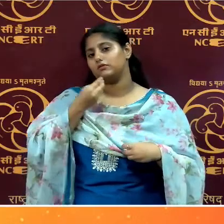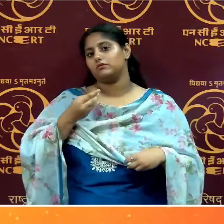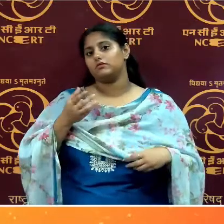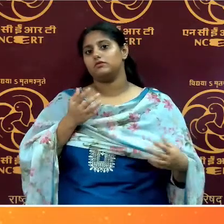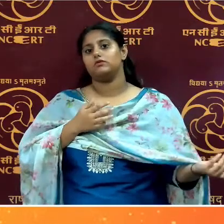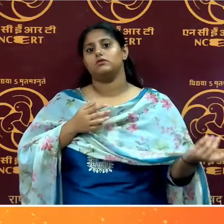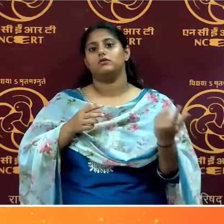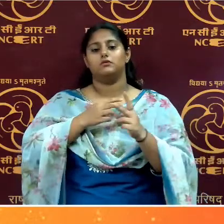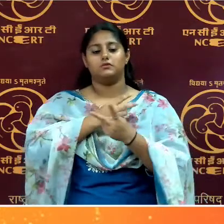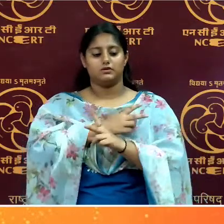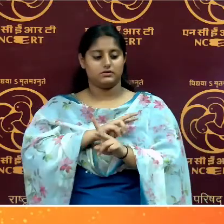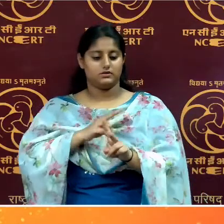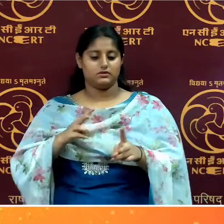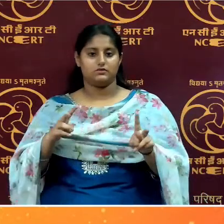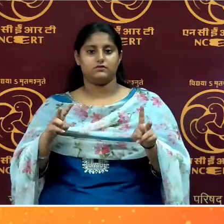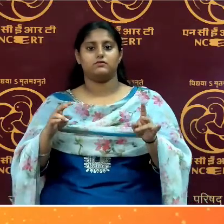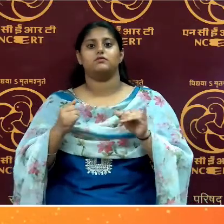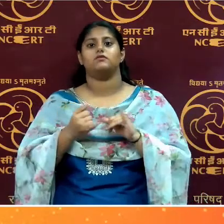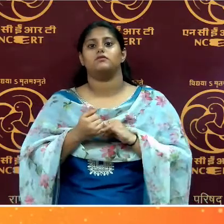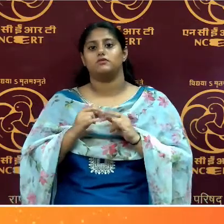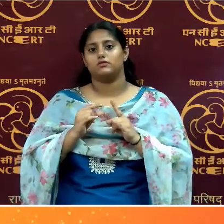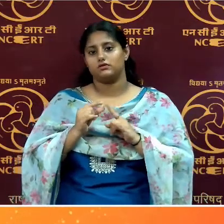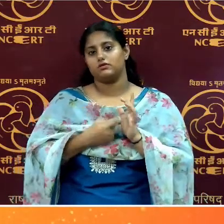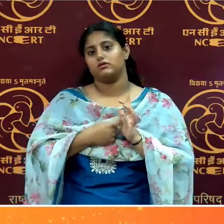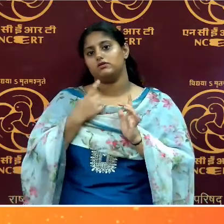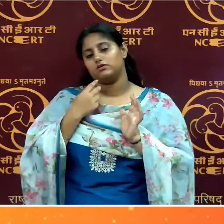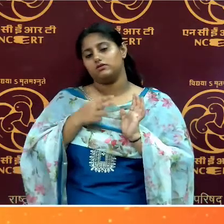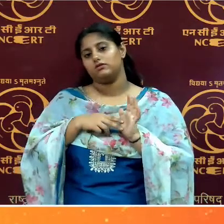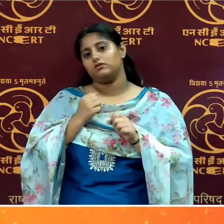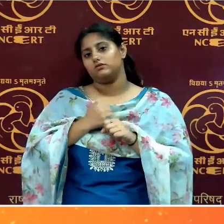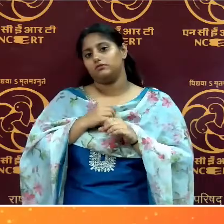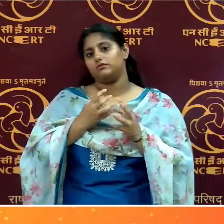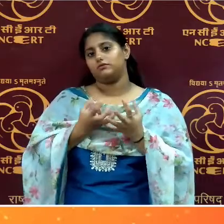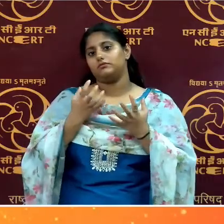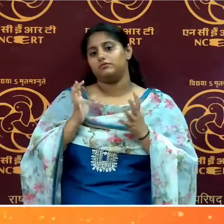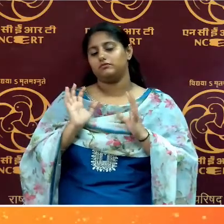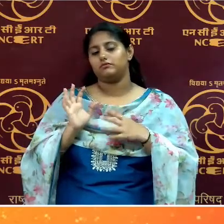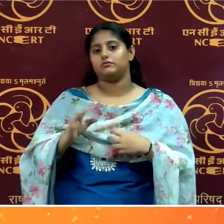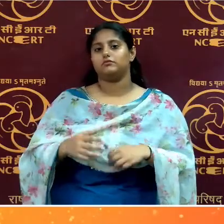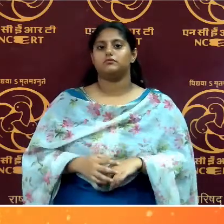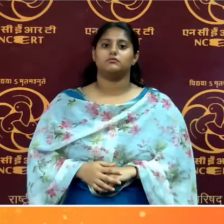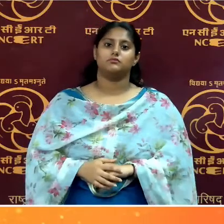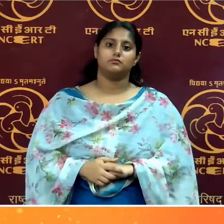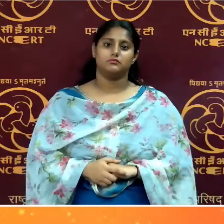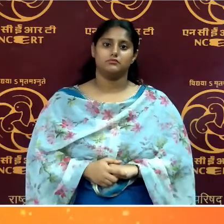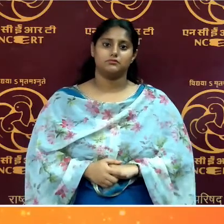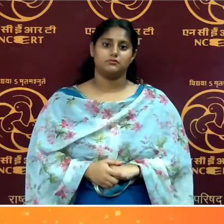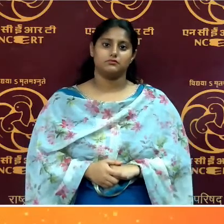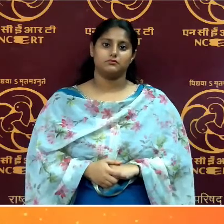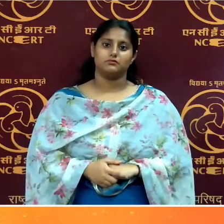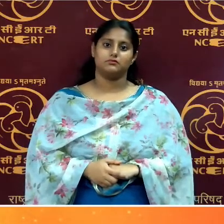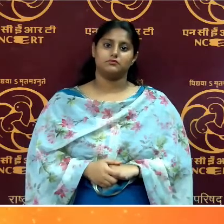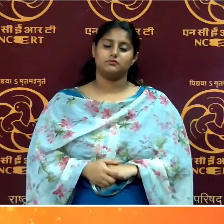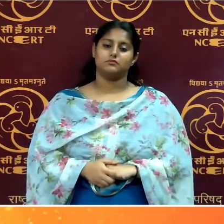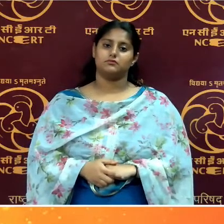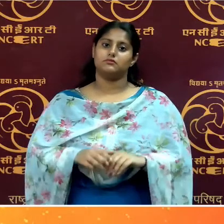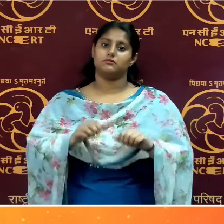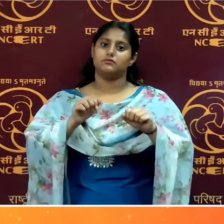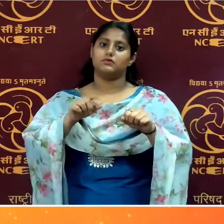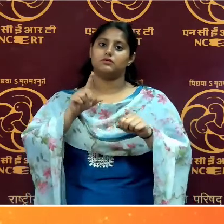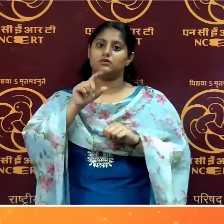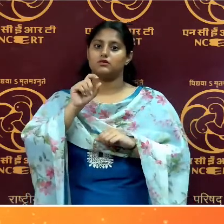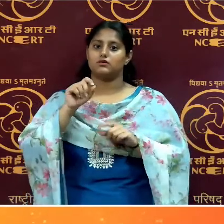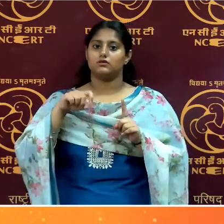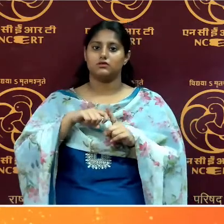have like different spring balances available. Yes. Because for different masses. For different masses, right. So 100 kgs we cannot put